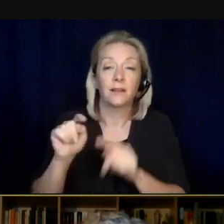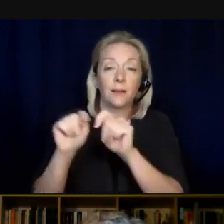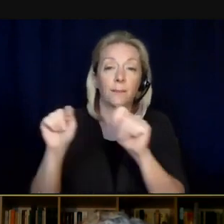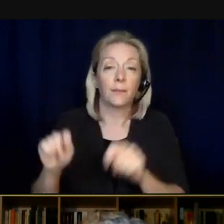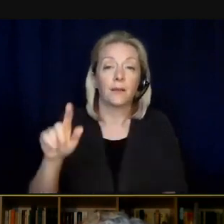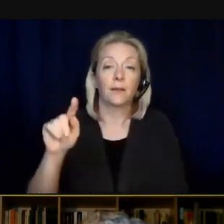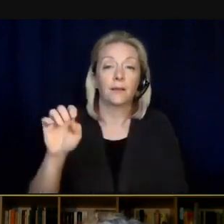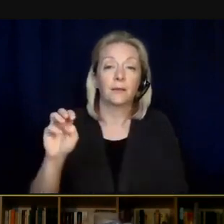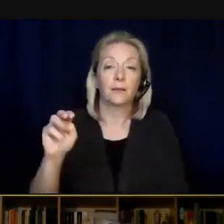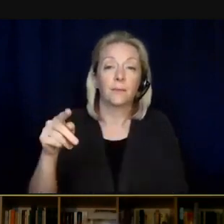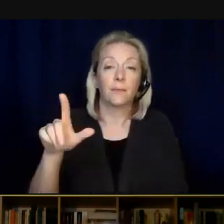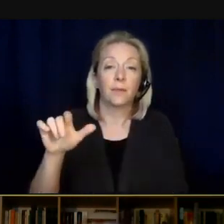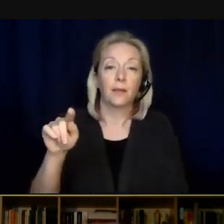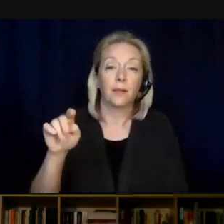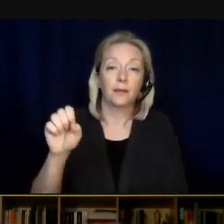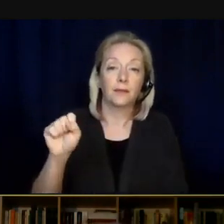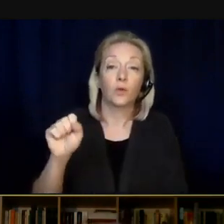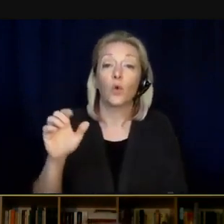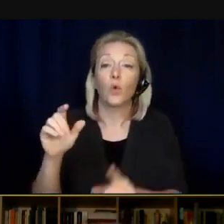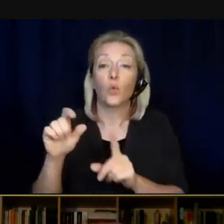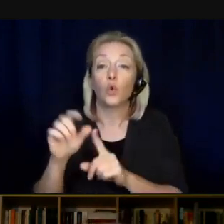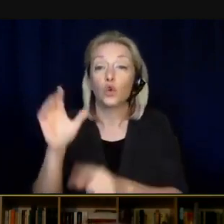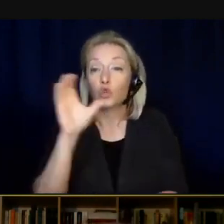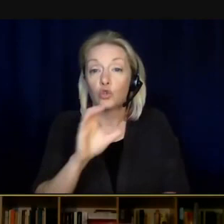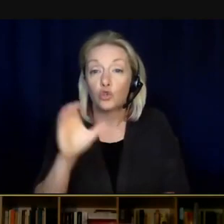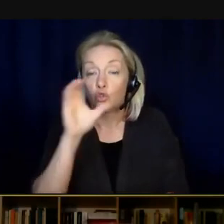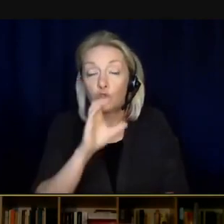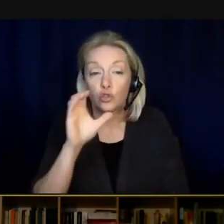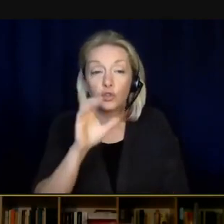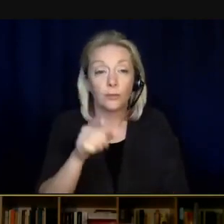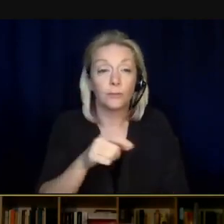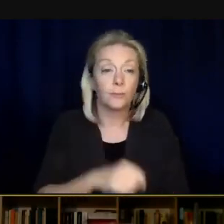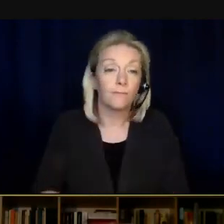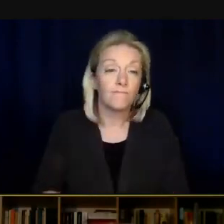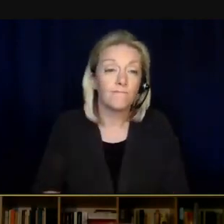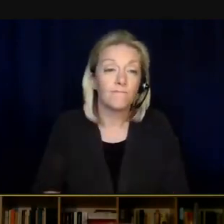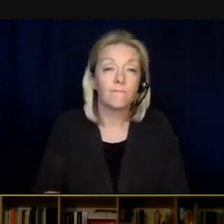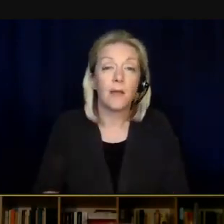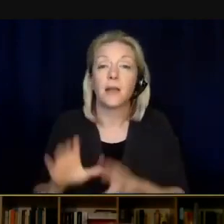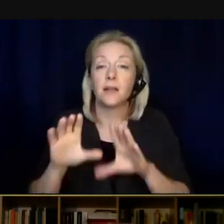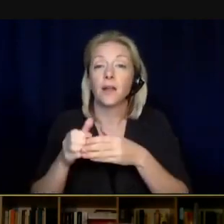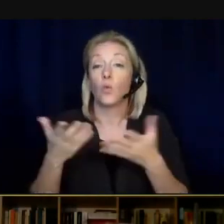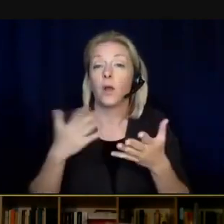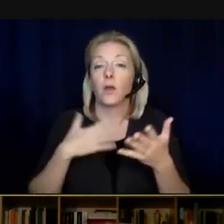We're going to go to the word search. So here, maybe we'll do clothing.